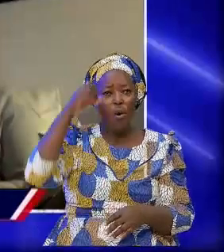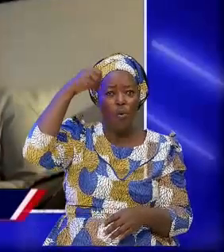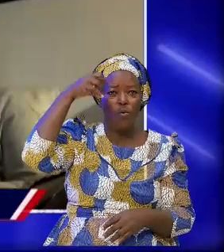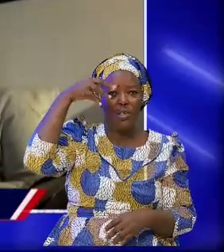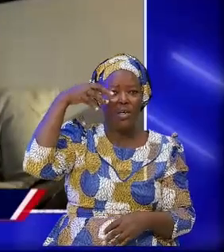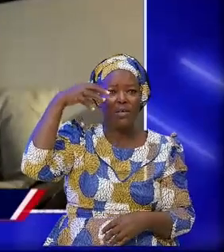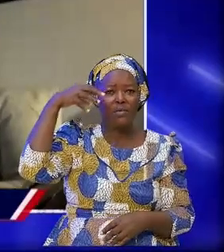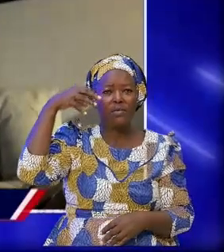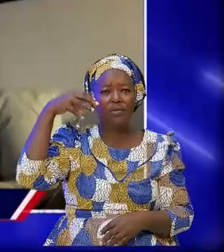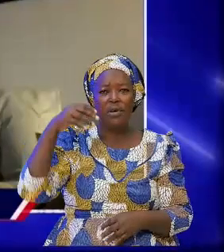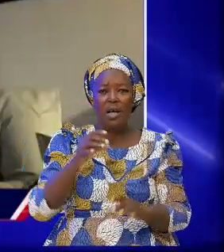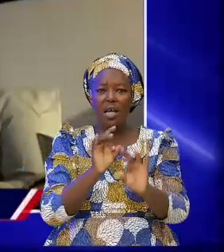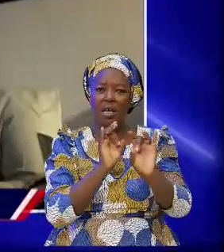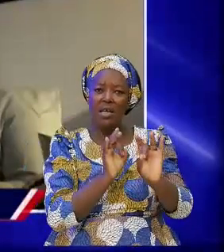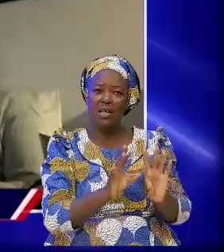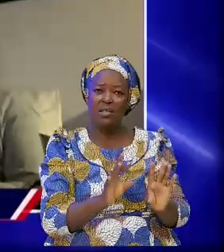Idolatry,